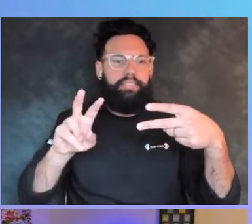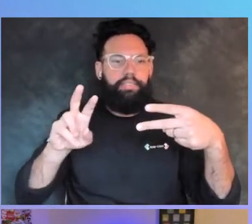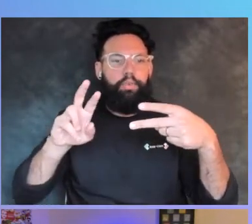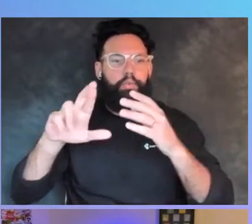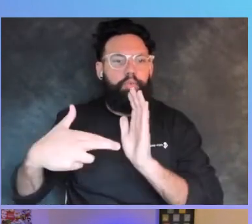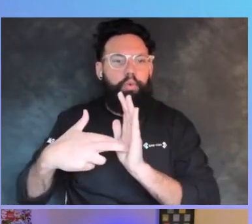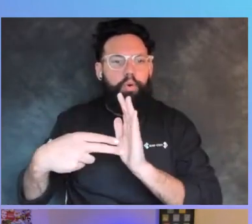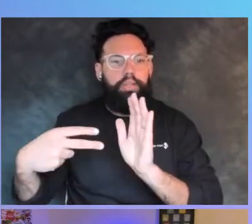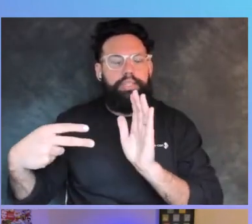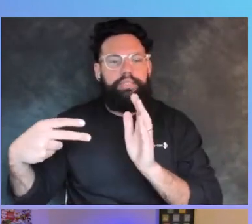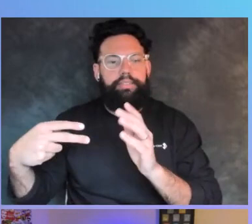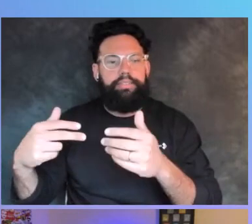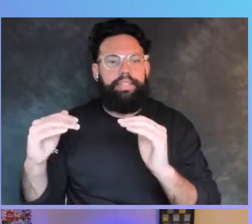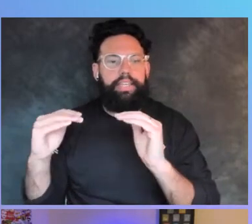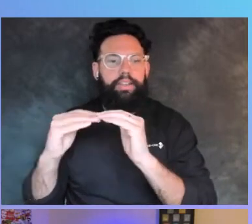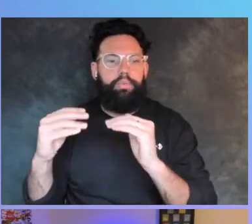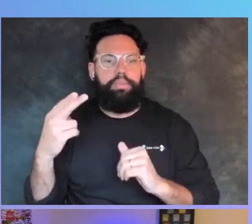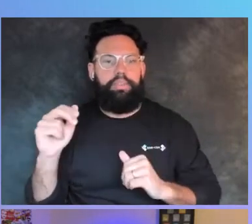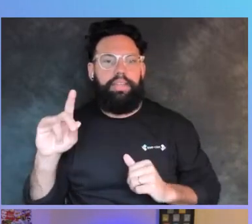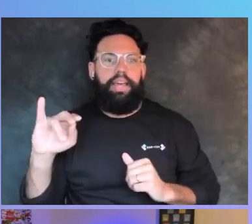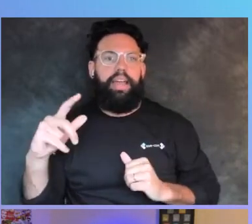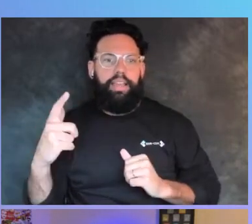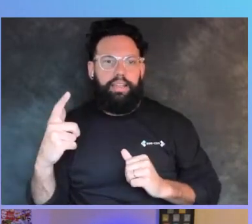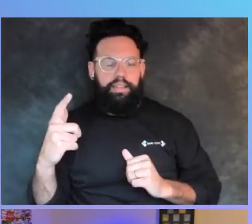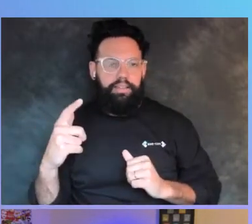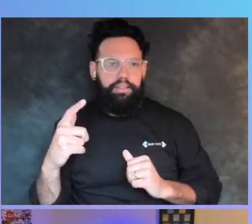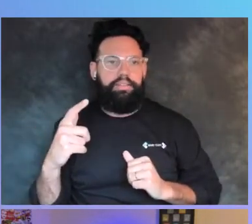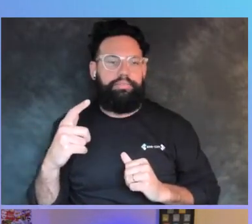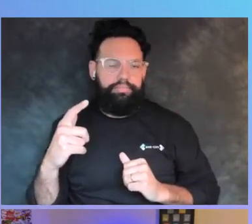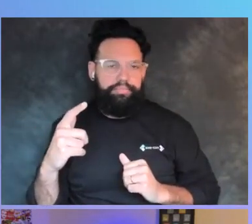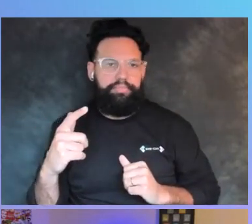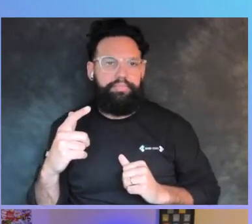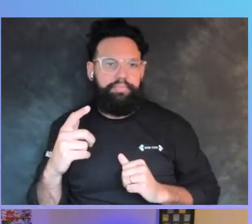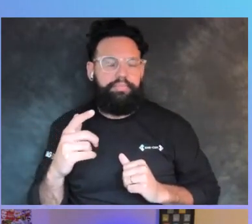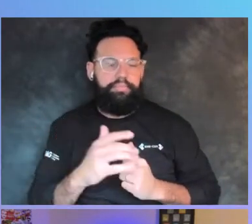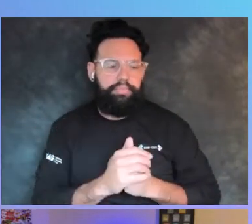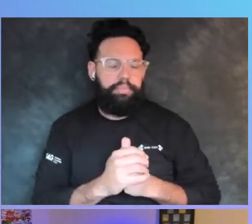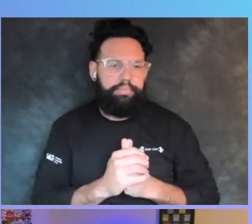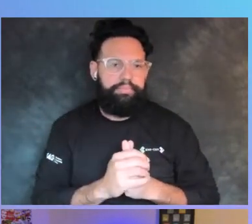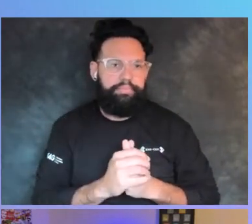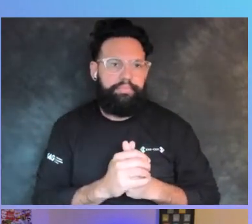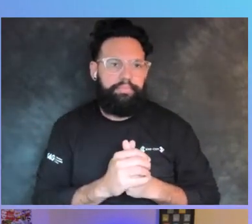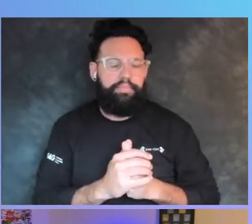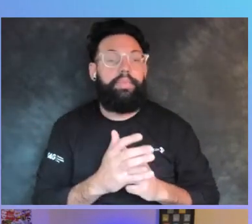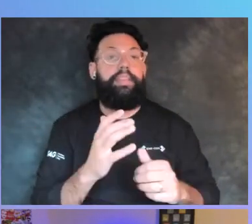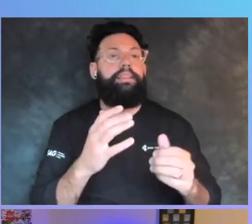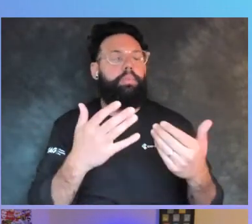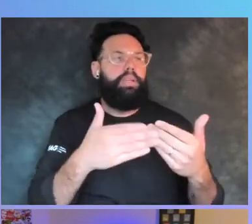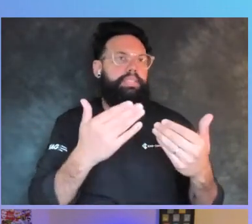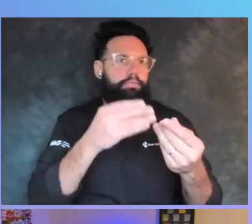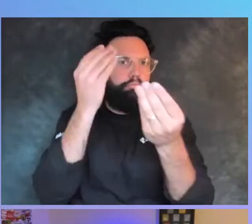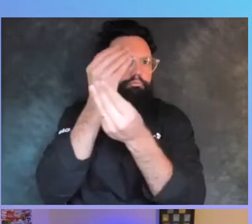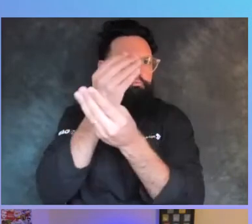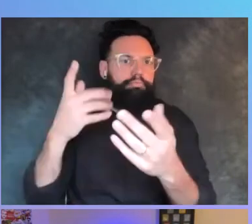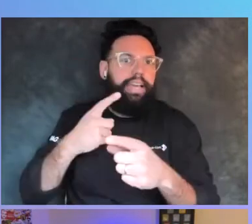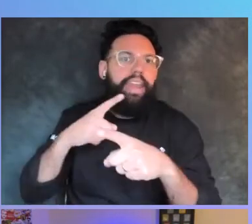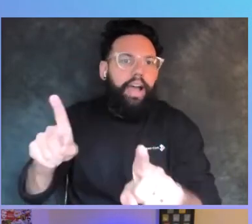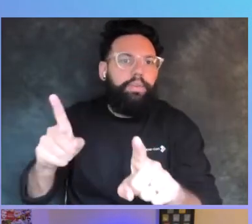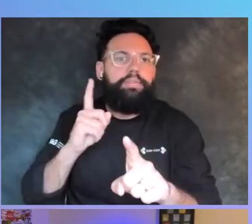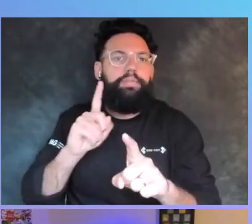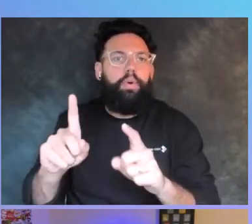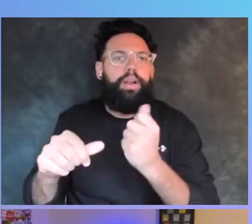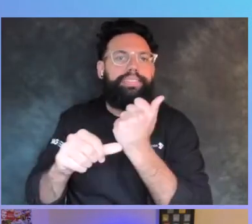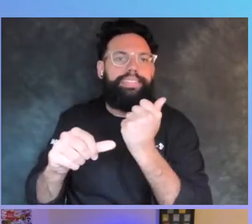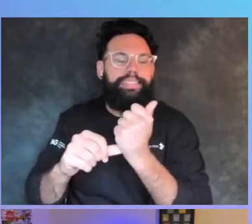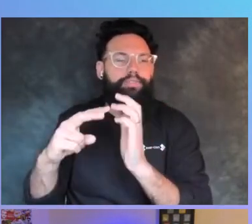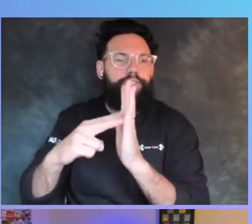presented as an actual heading element to assistive technology. And it's also fun to note that in the tips